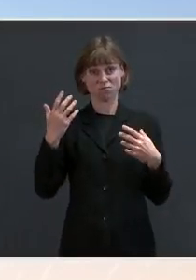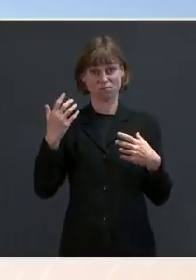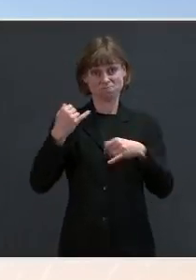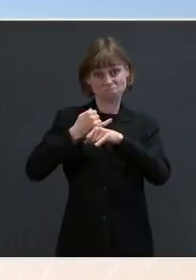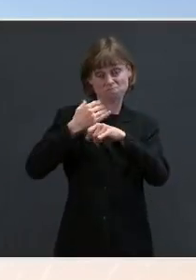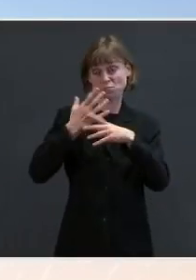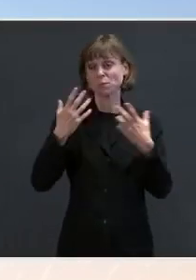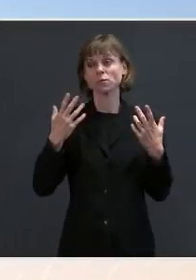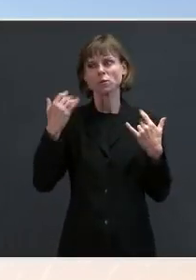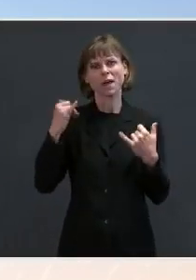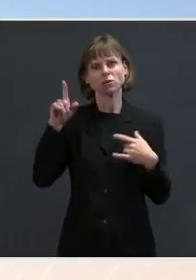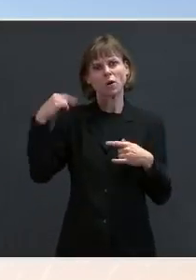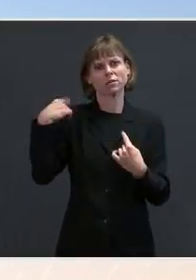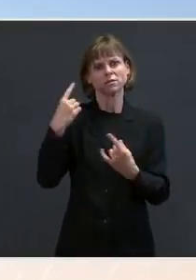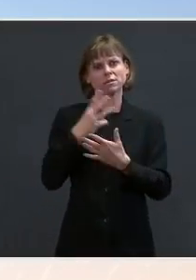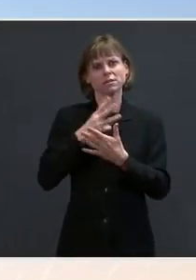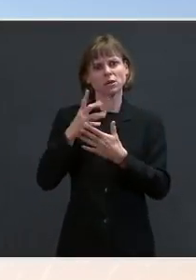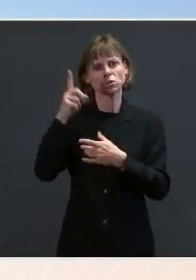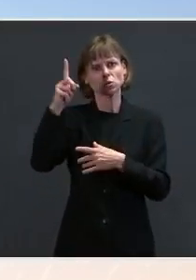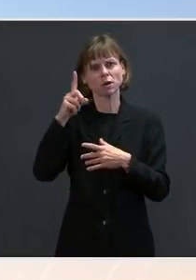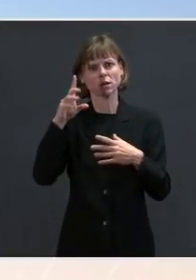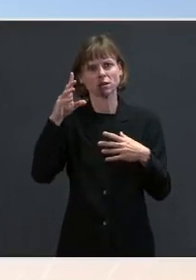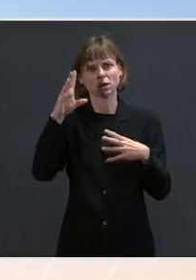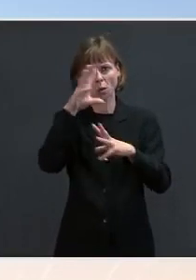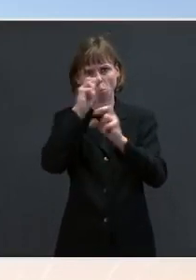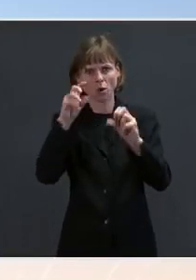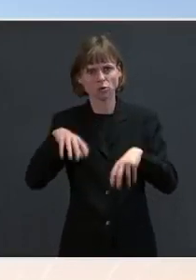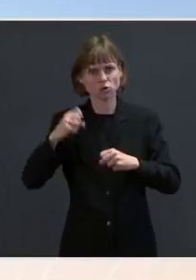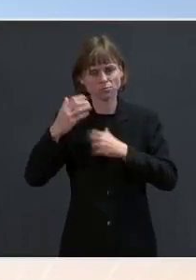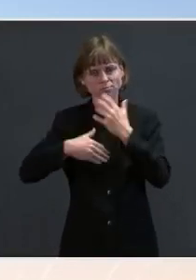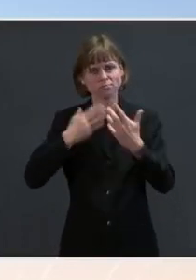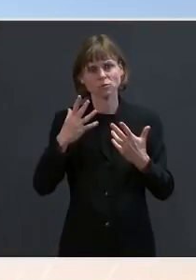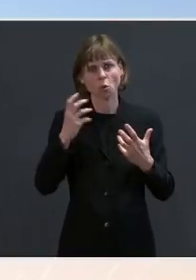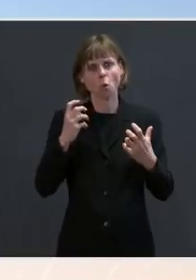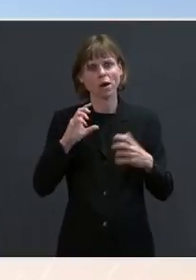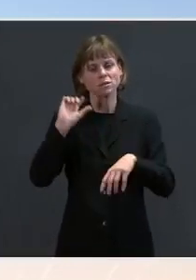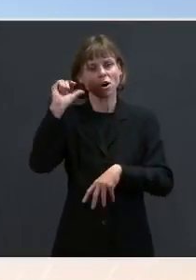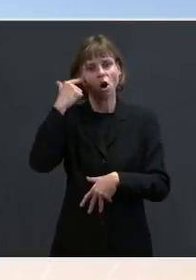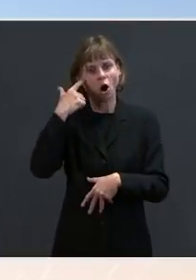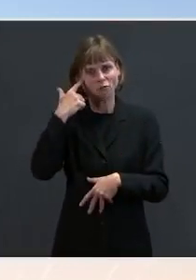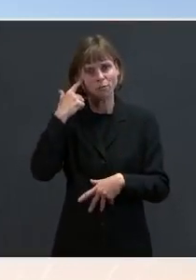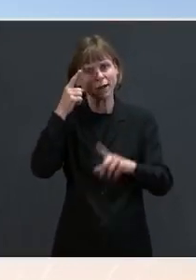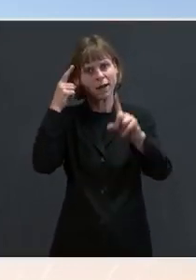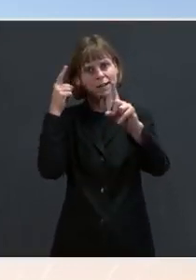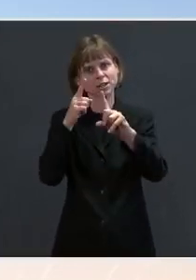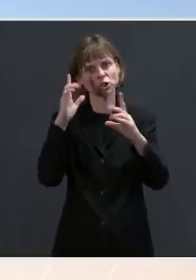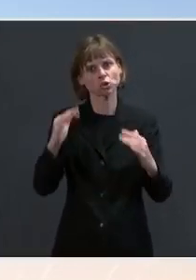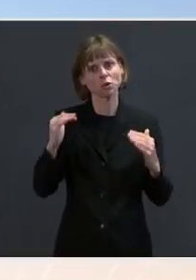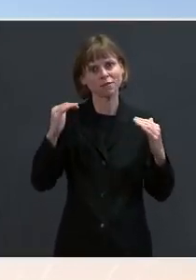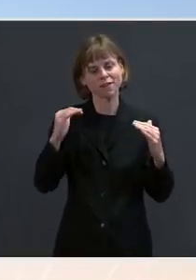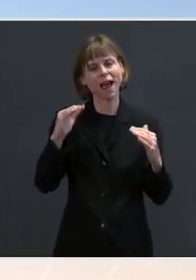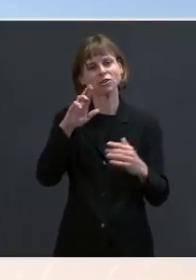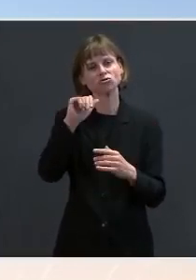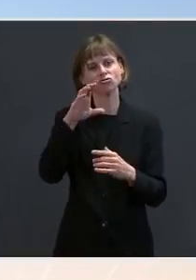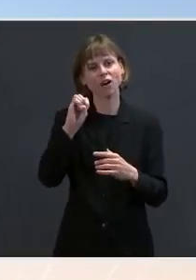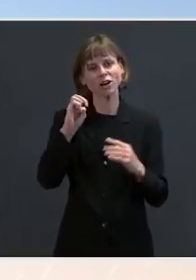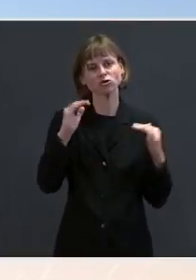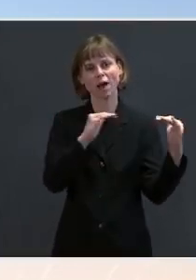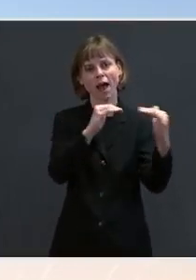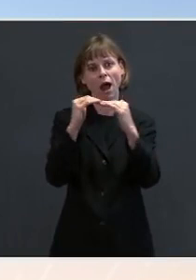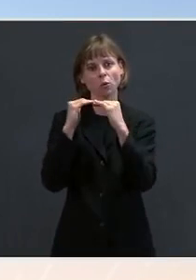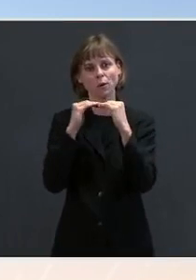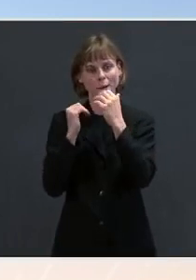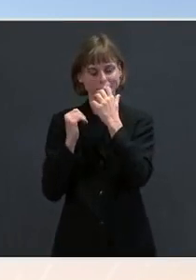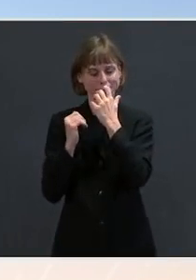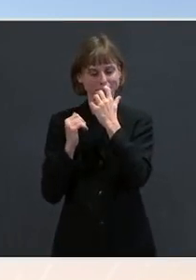since he took office, launching a whole of government initiative to advance racial equity, reversed President Trump's executive order